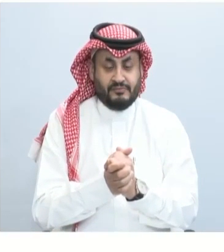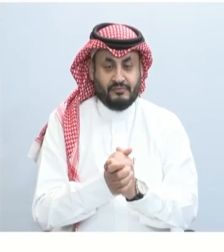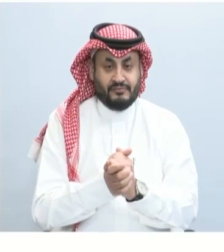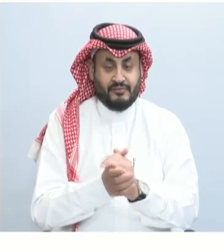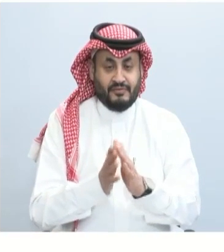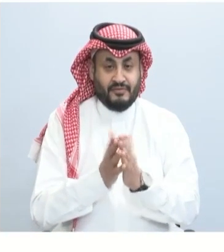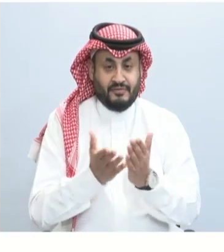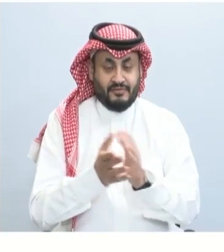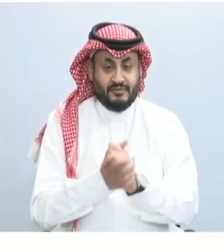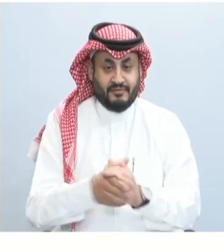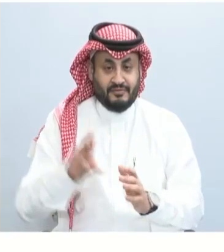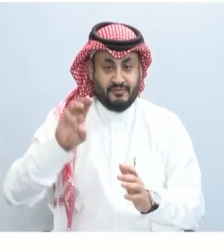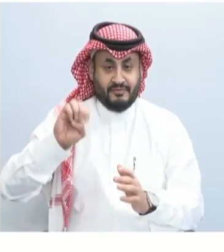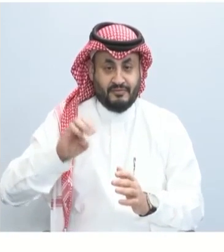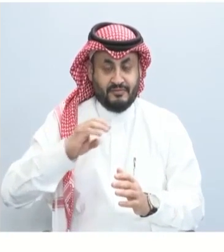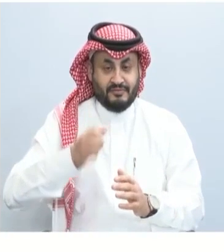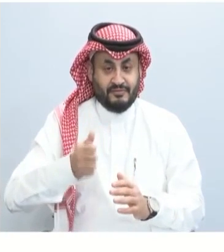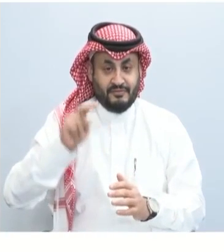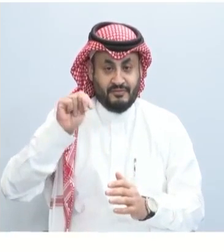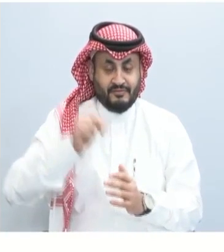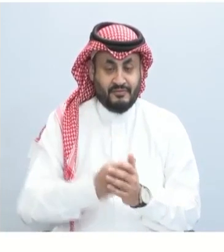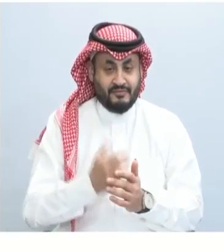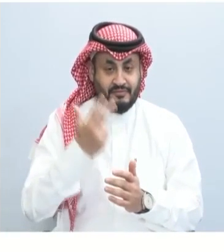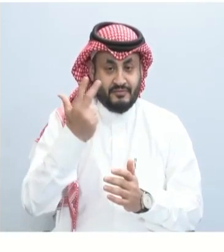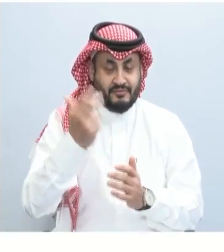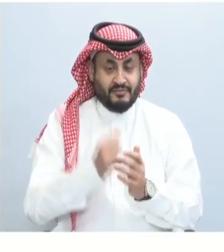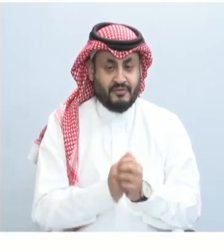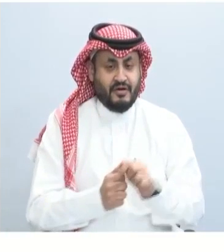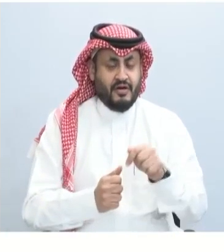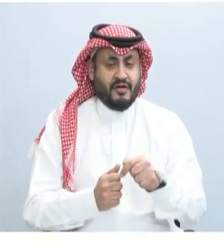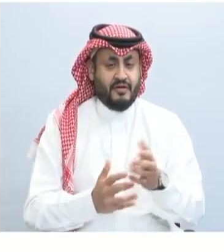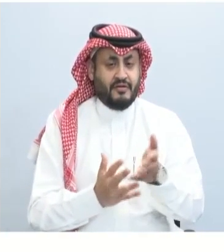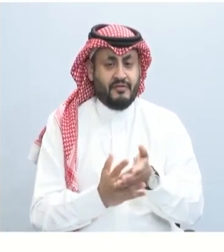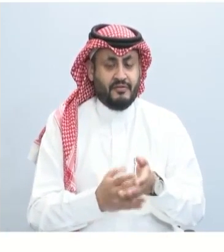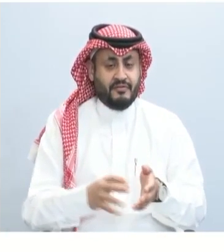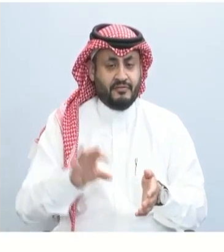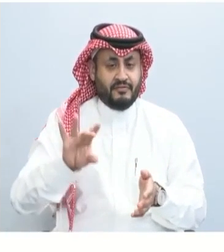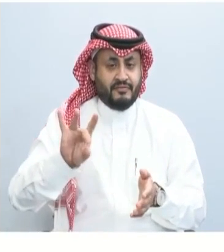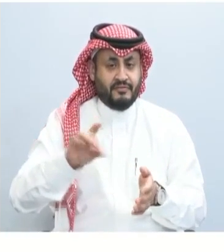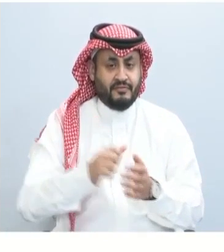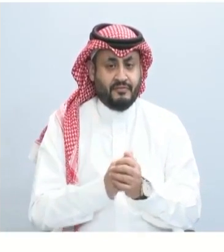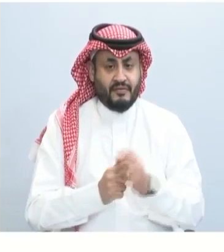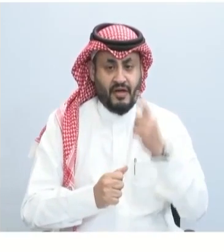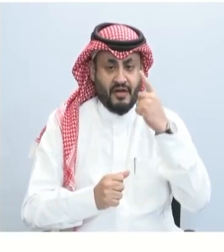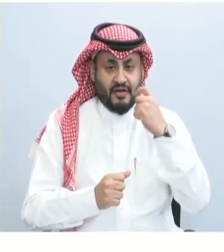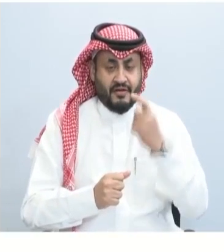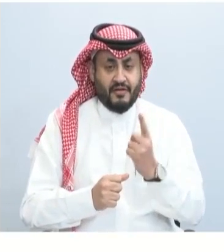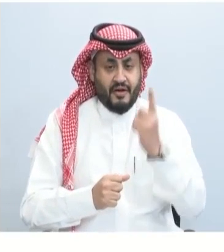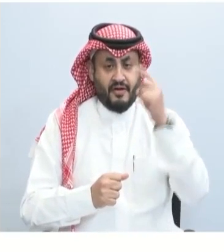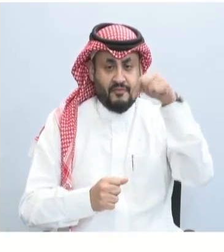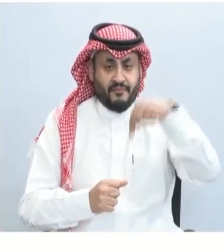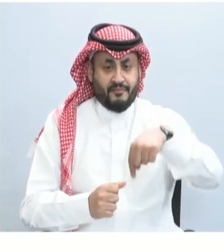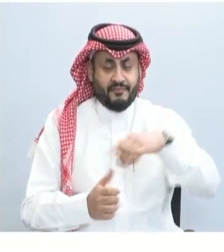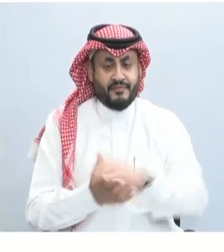Our textbook is week 3, and today inshallah we will cover unit 8, Life's Ups and